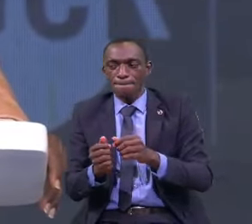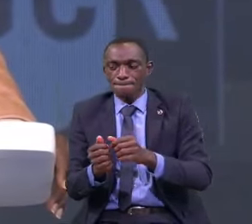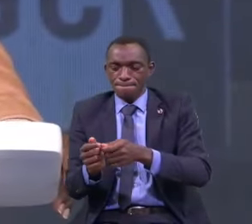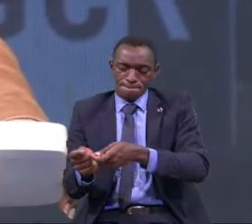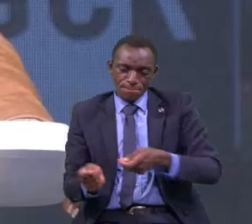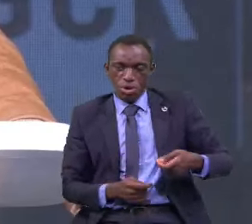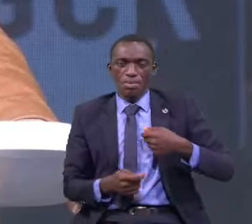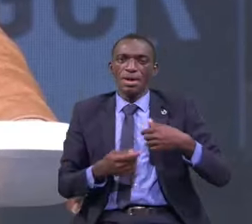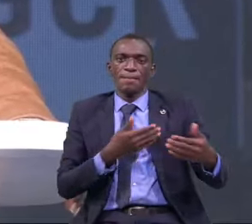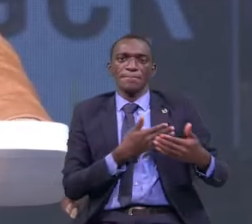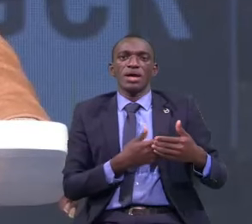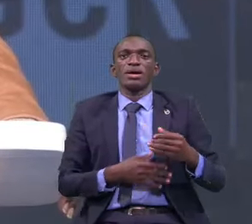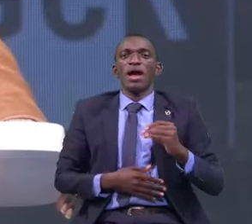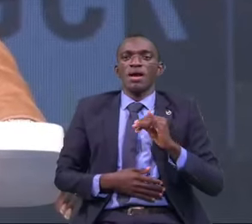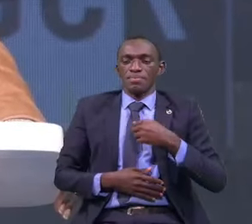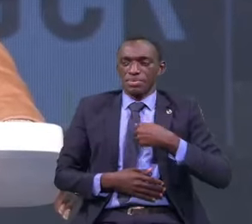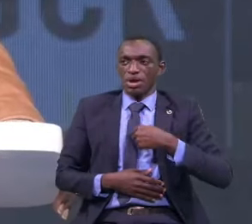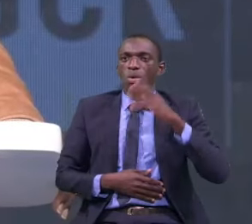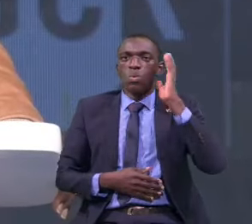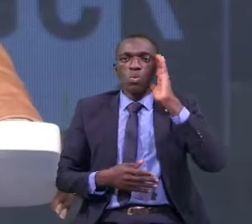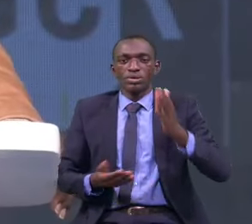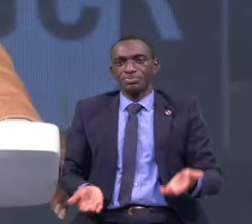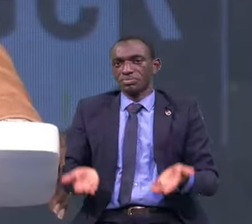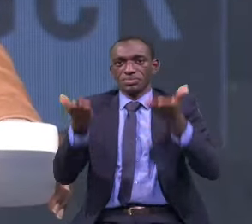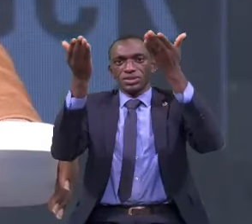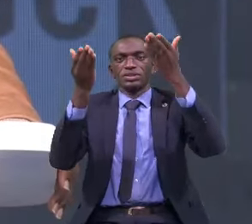I will arise. I will go up.